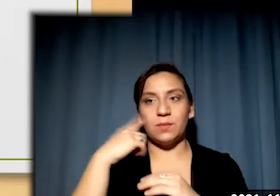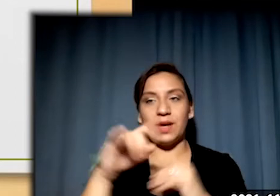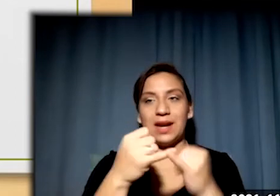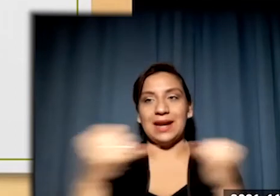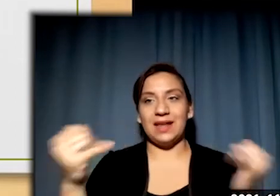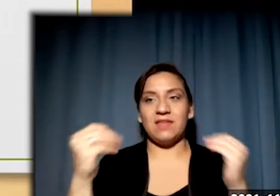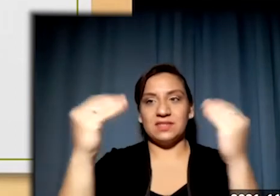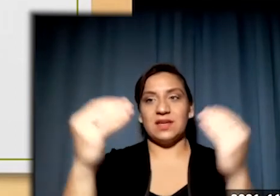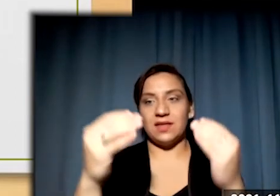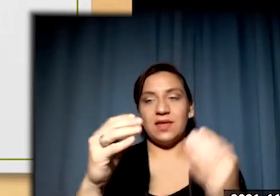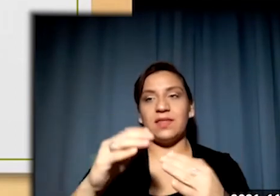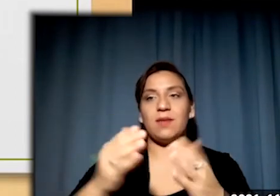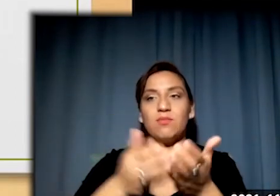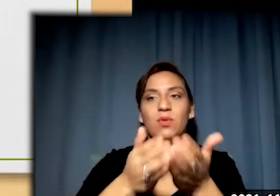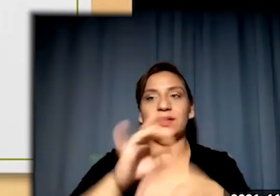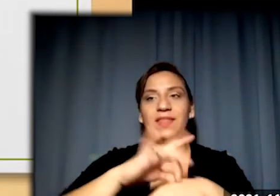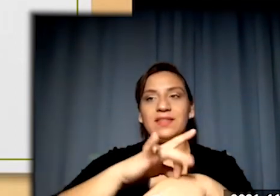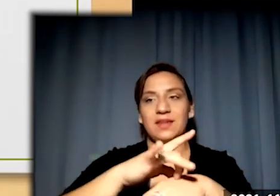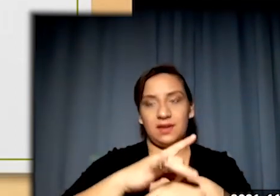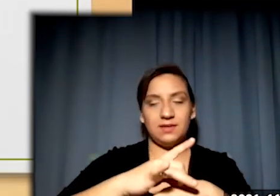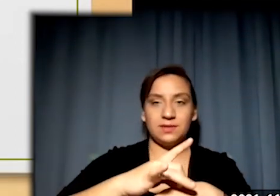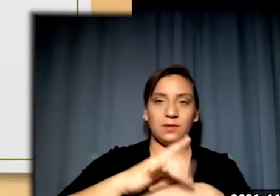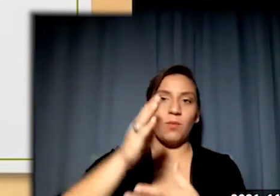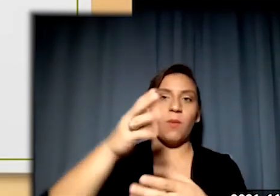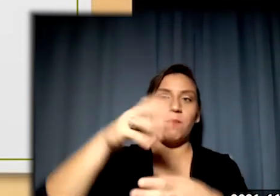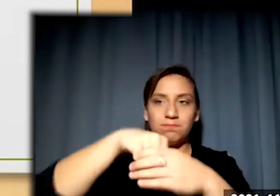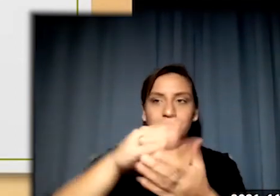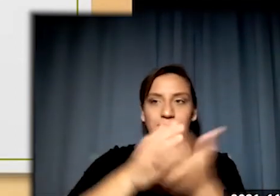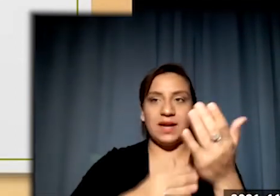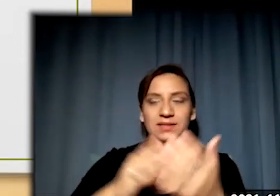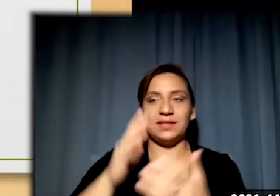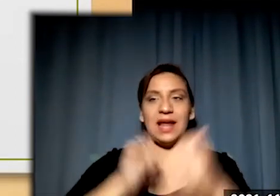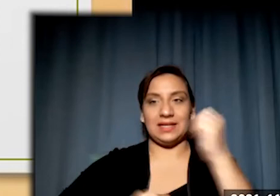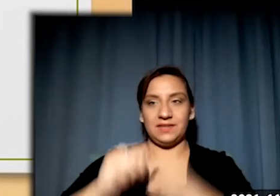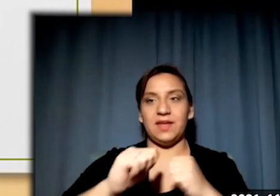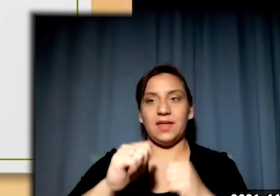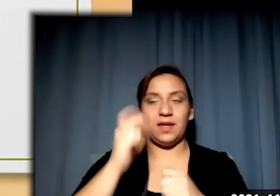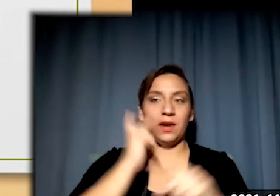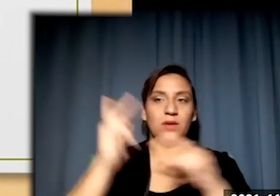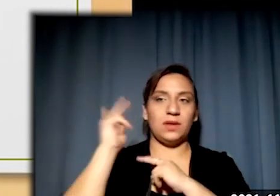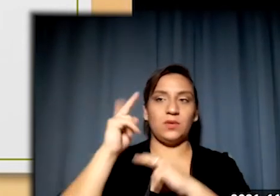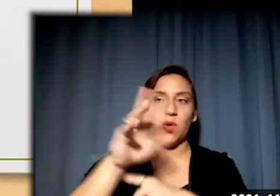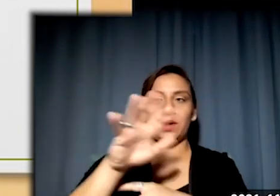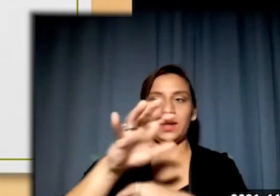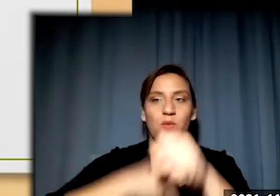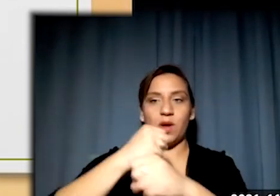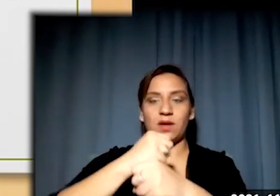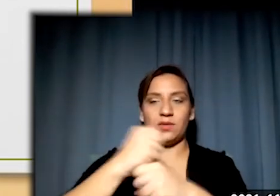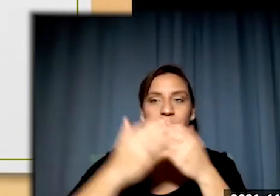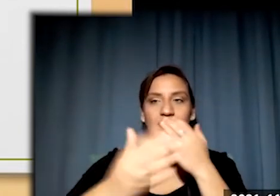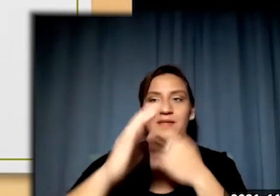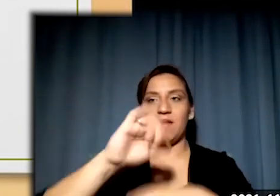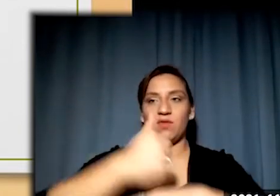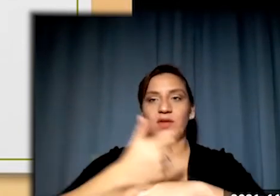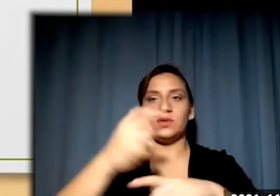commemorative activities regarding the 500 years of the foundation of the San Juan de Puerto Rico. The